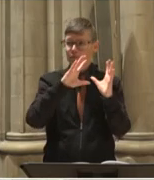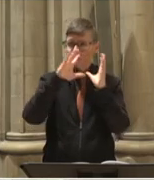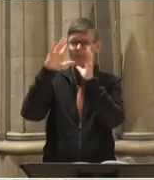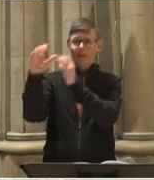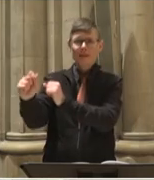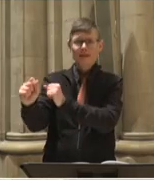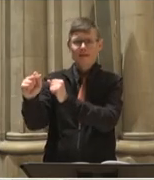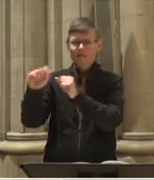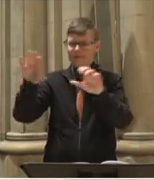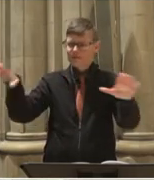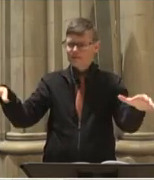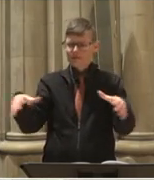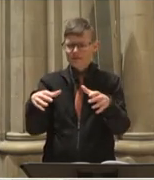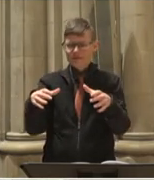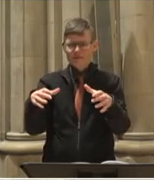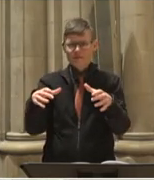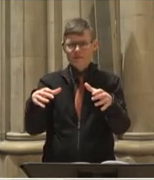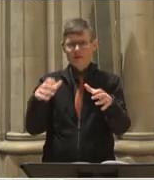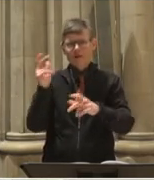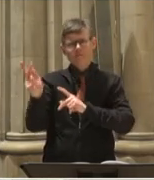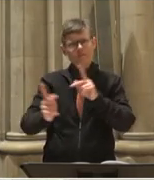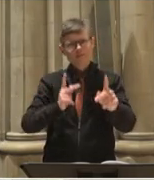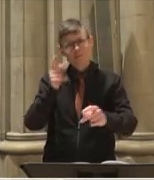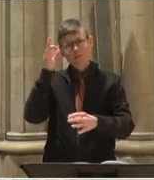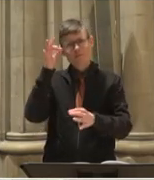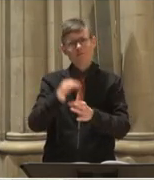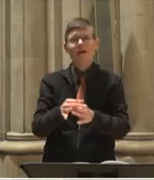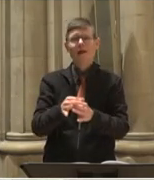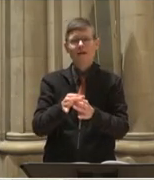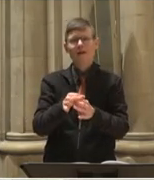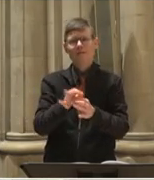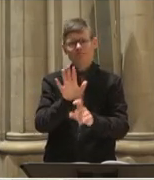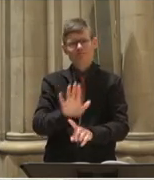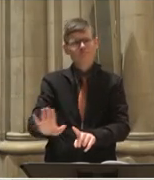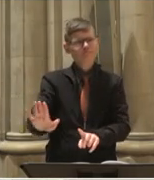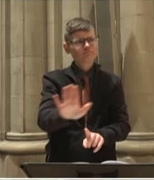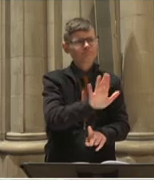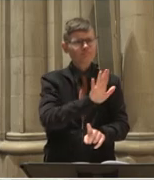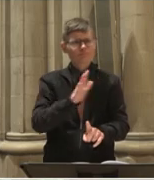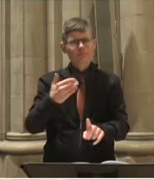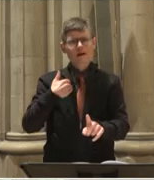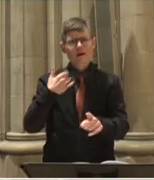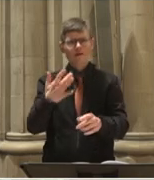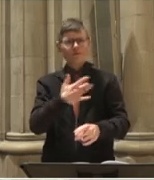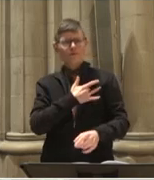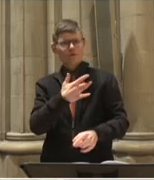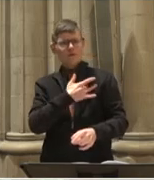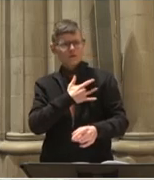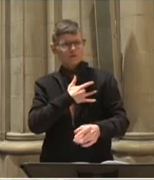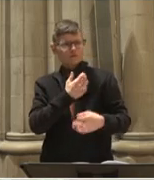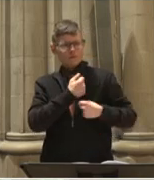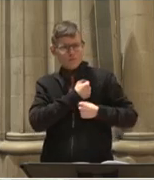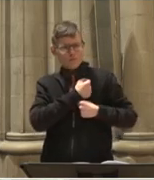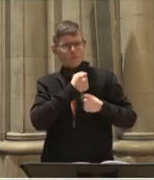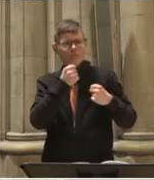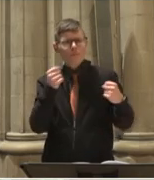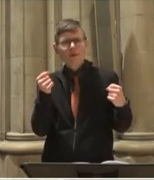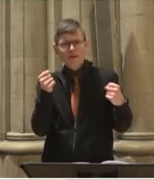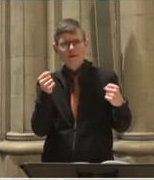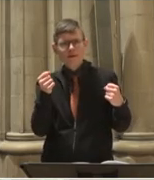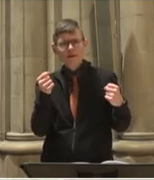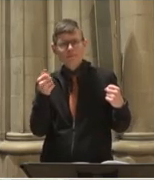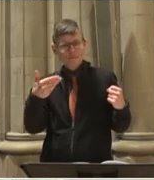as a people of faith, with hearts that have been opened, with a